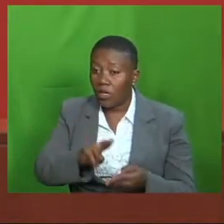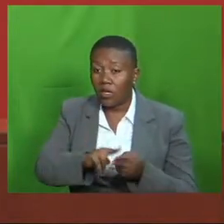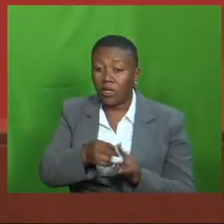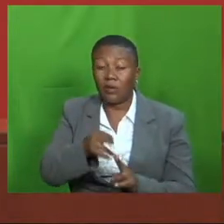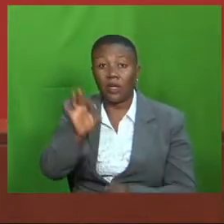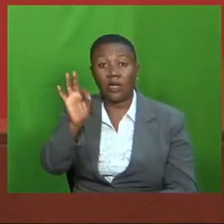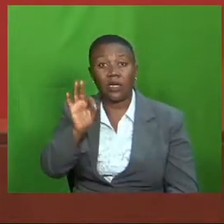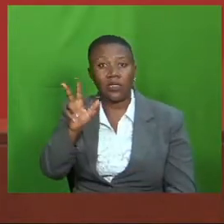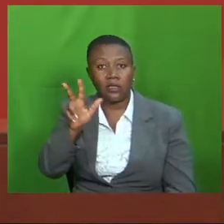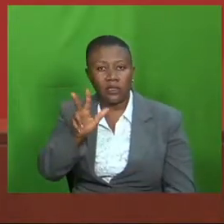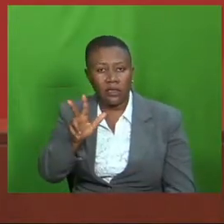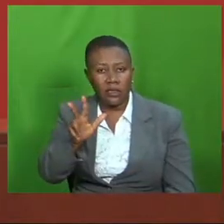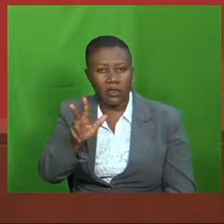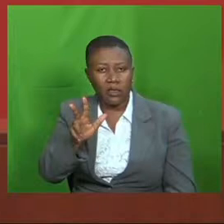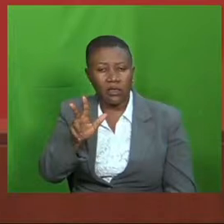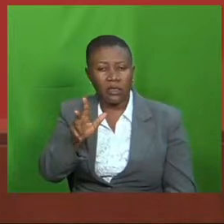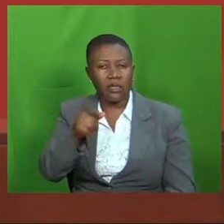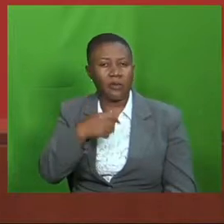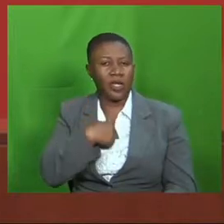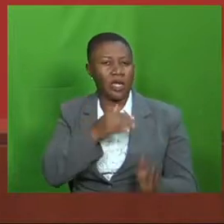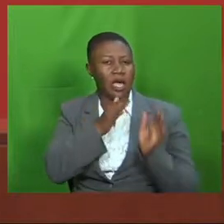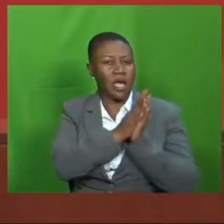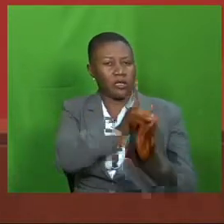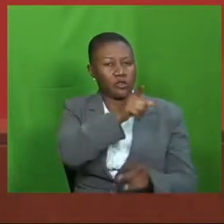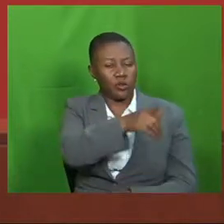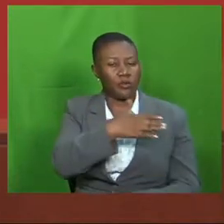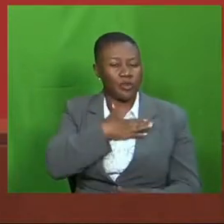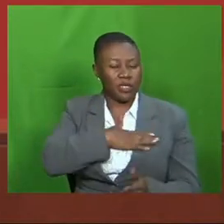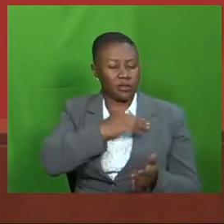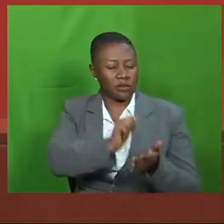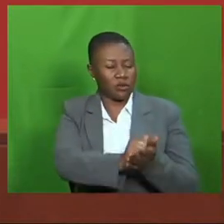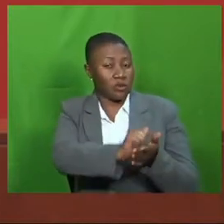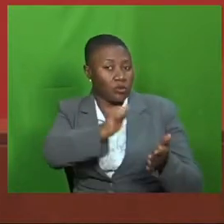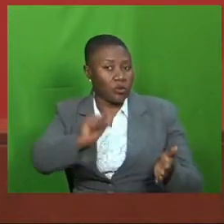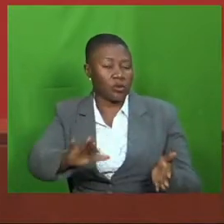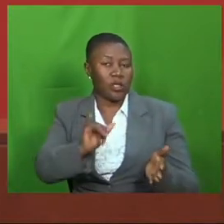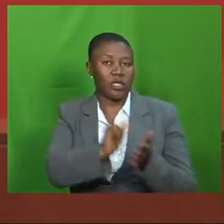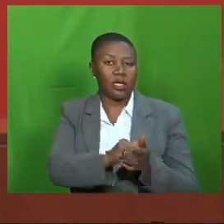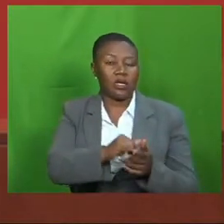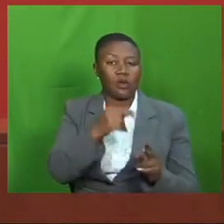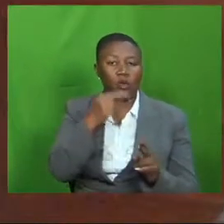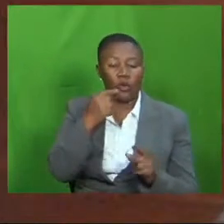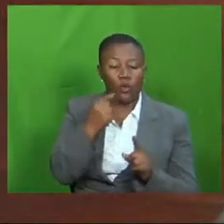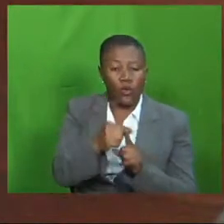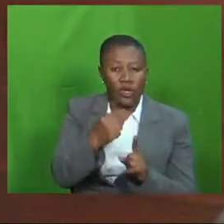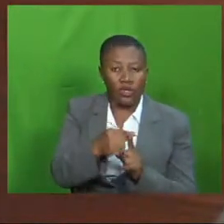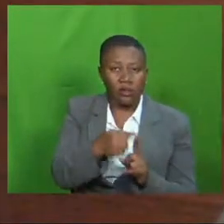and I'll ask you to withdraw that word and apologize to